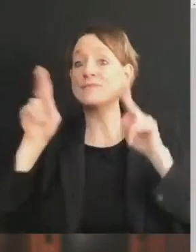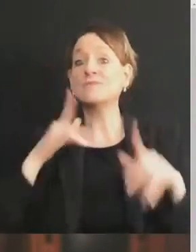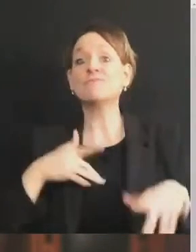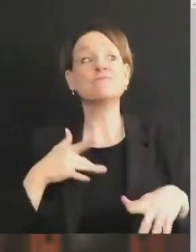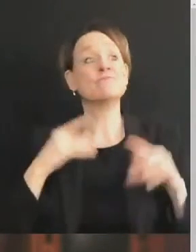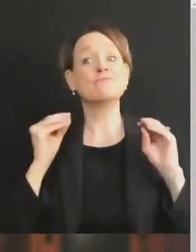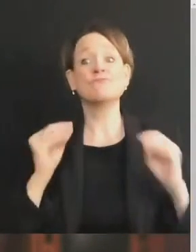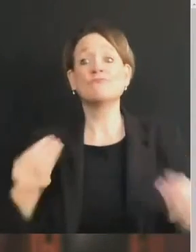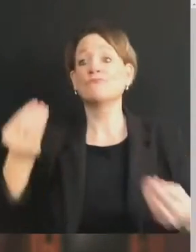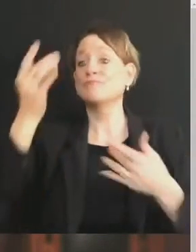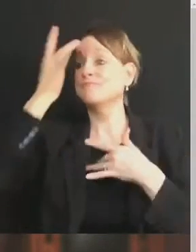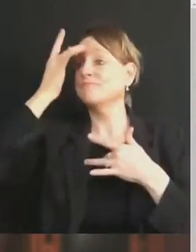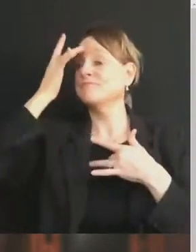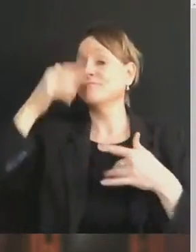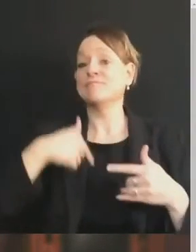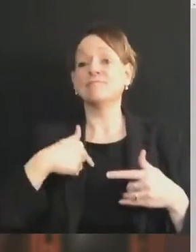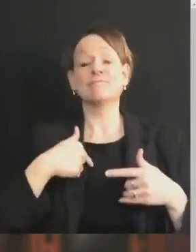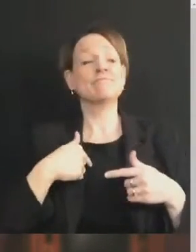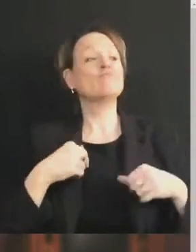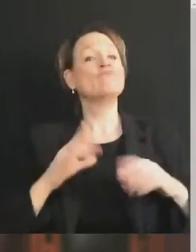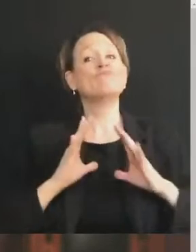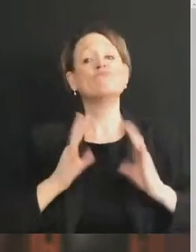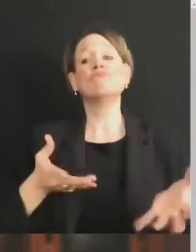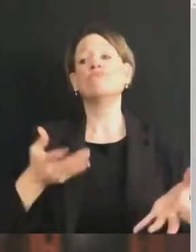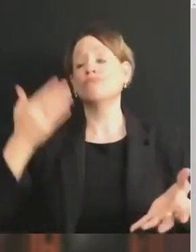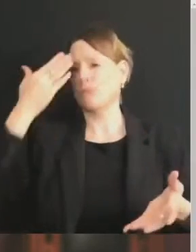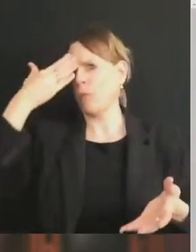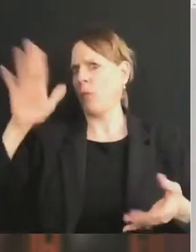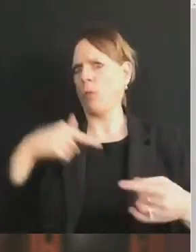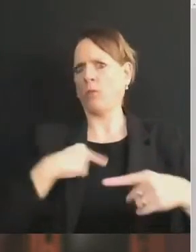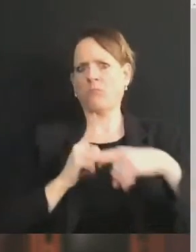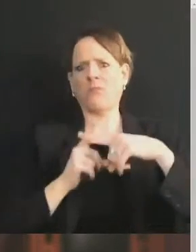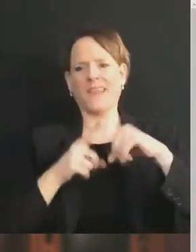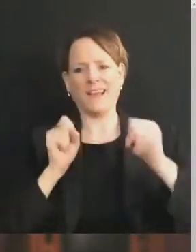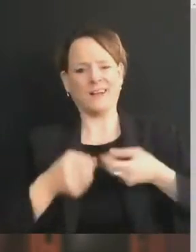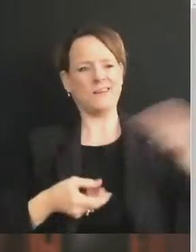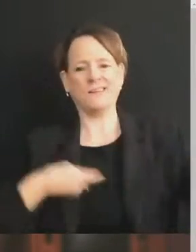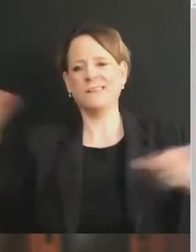is what we have to do. There aren't ways around that.